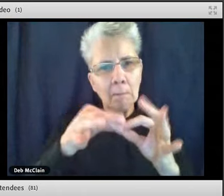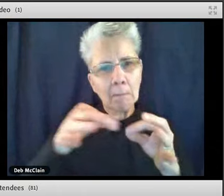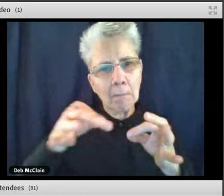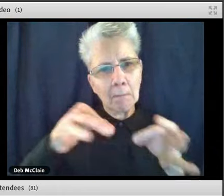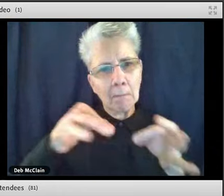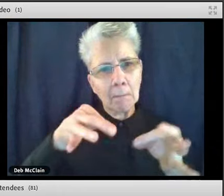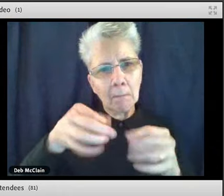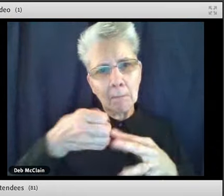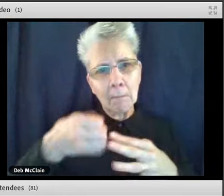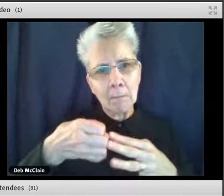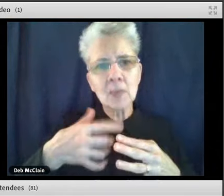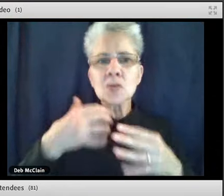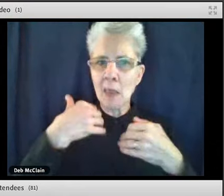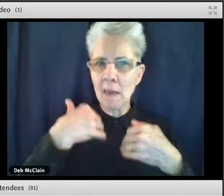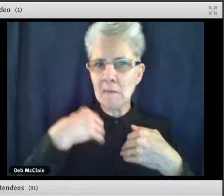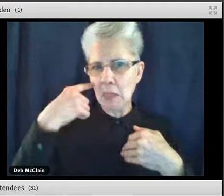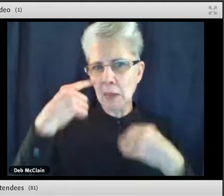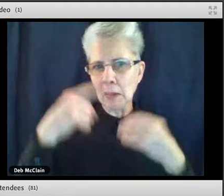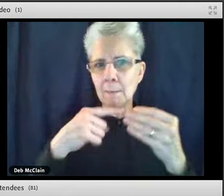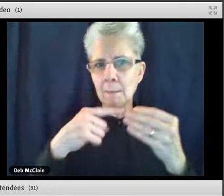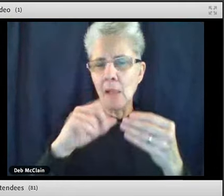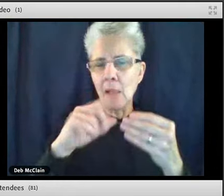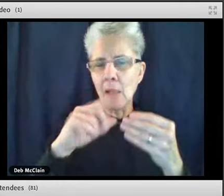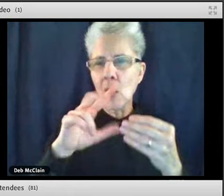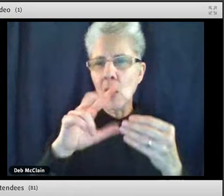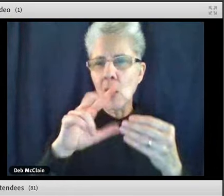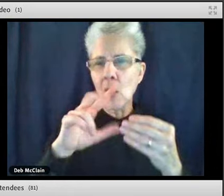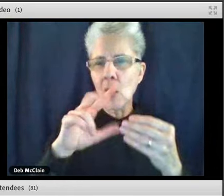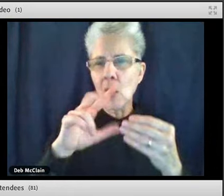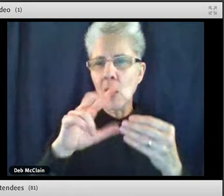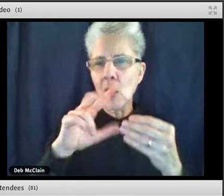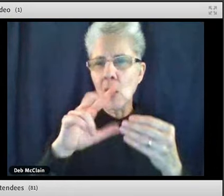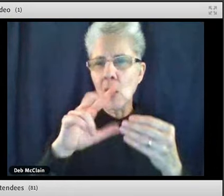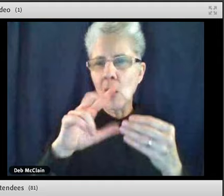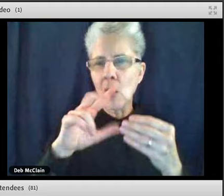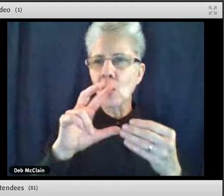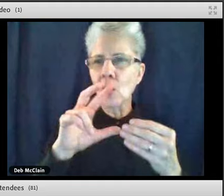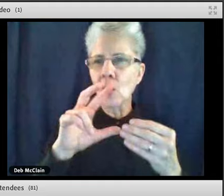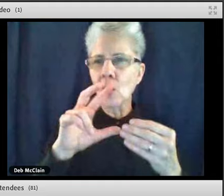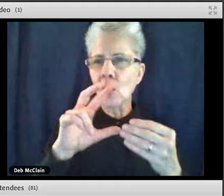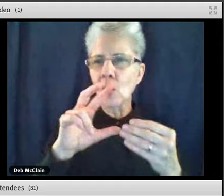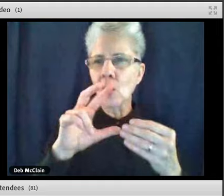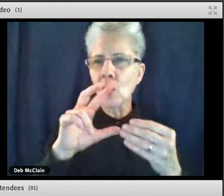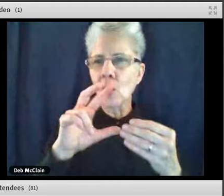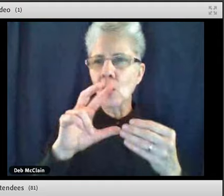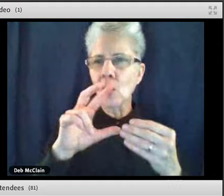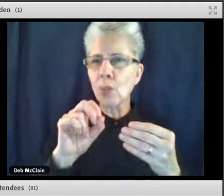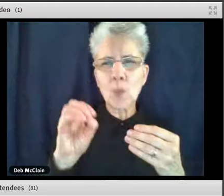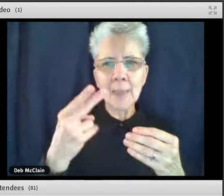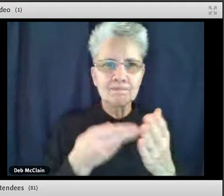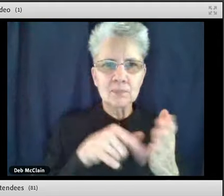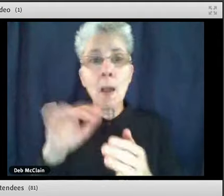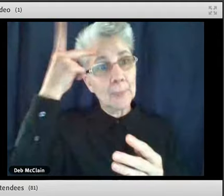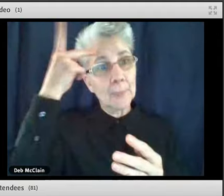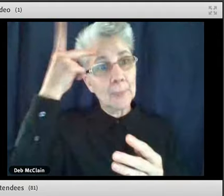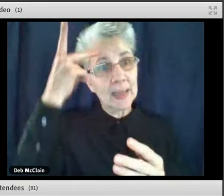they explain the whole article, the facts in it that are wrong, different things like that, but they also have a little category that